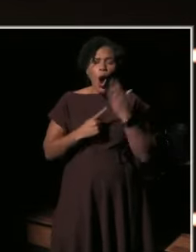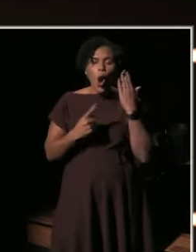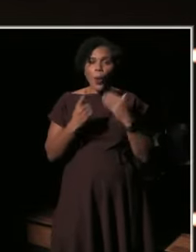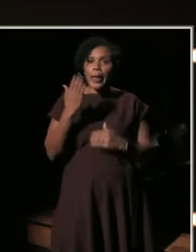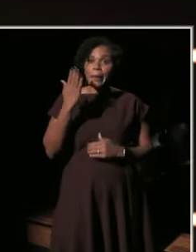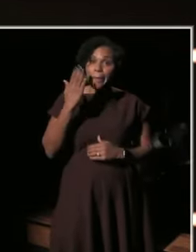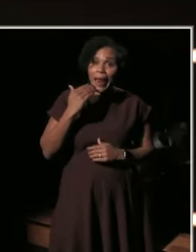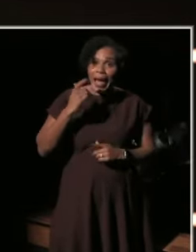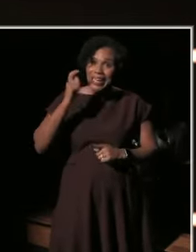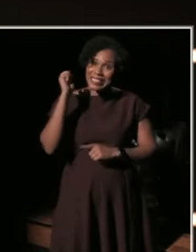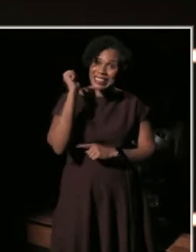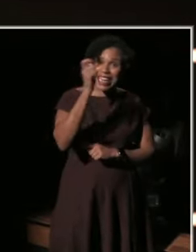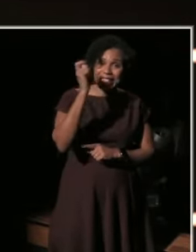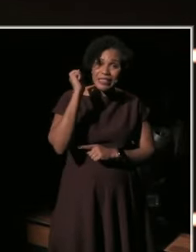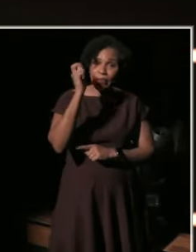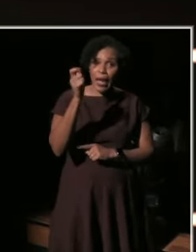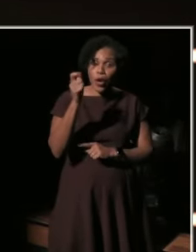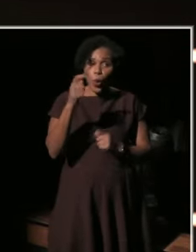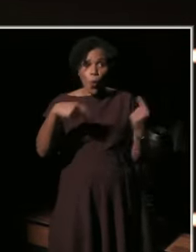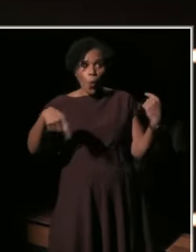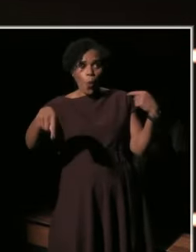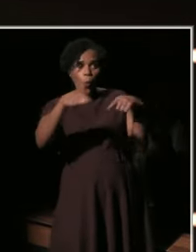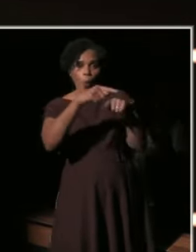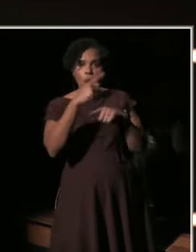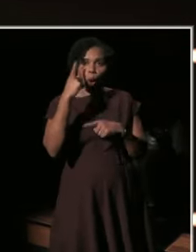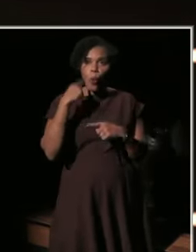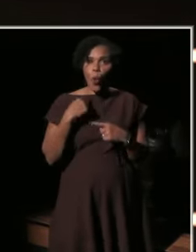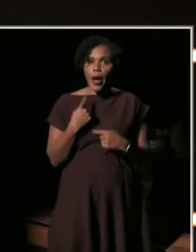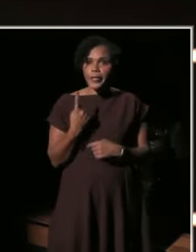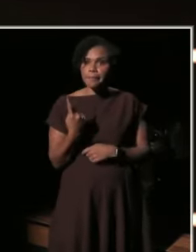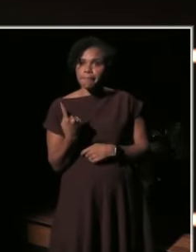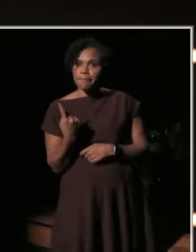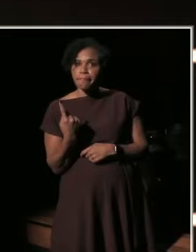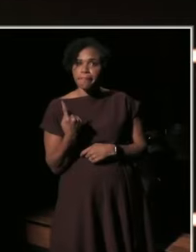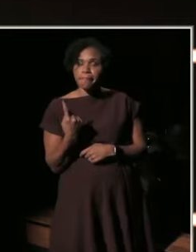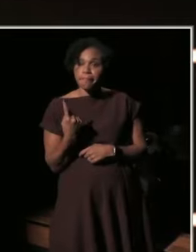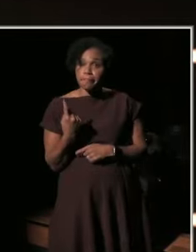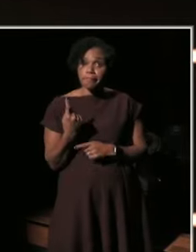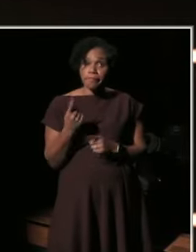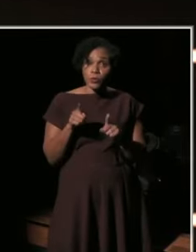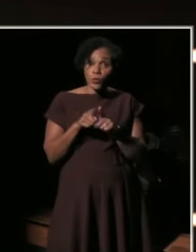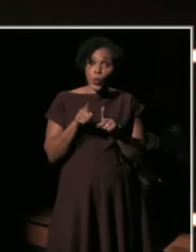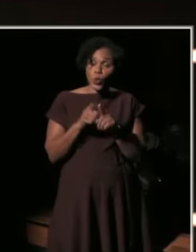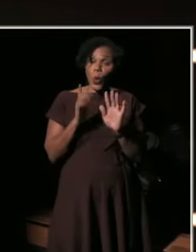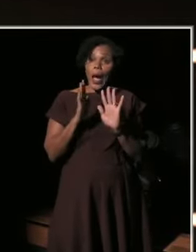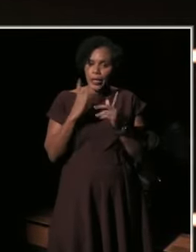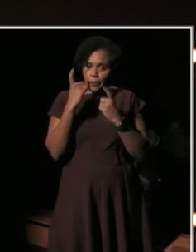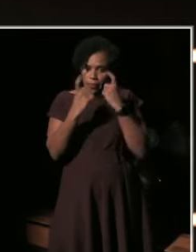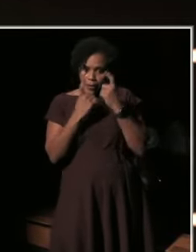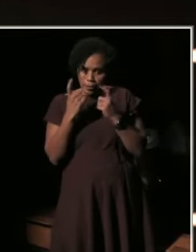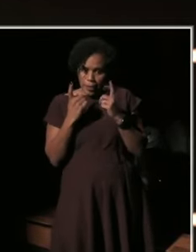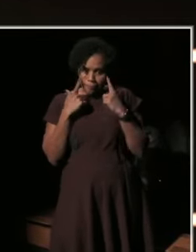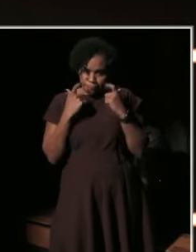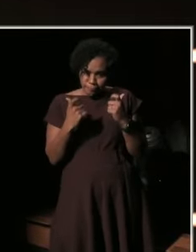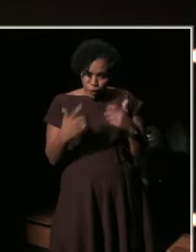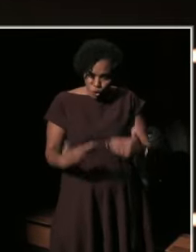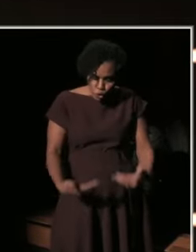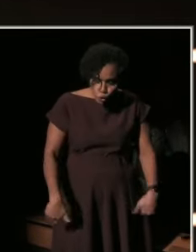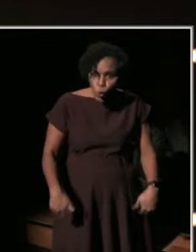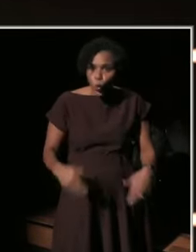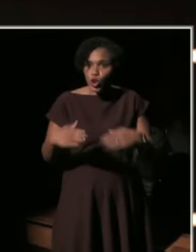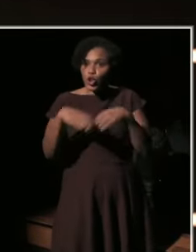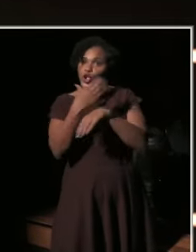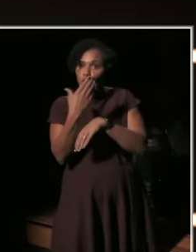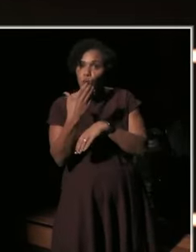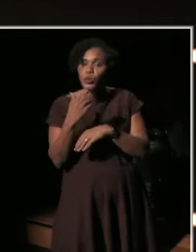player in a game that was all white, down to the shorts and the tennis shoes. As Arthur matured both on and